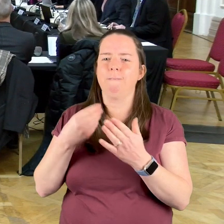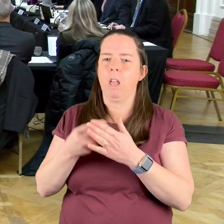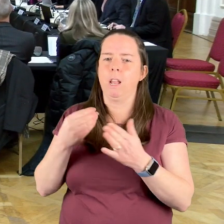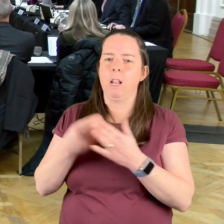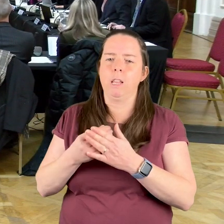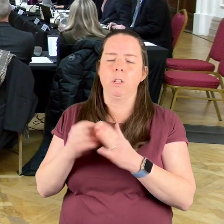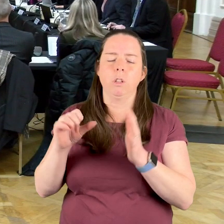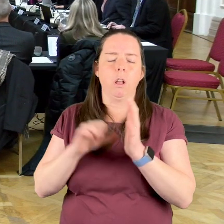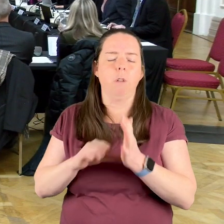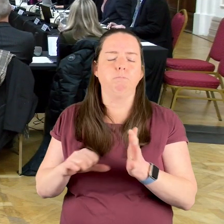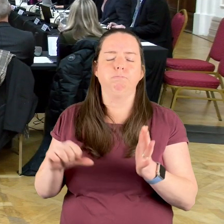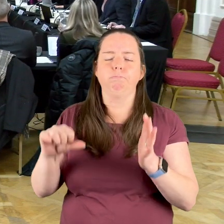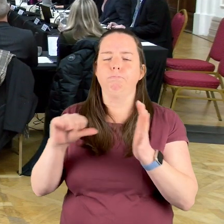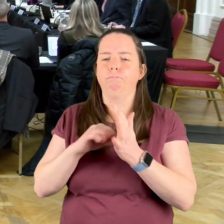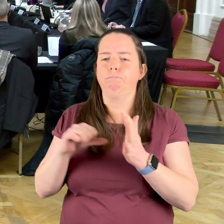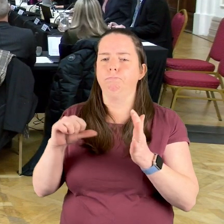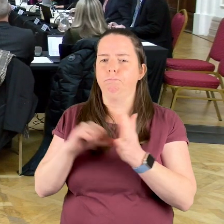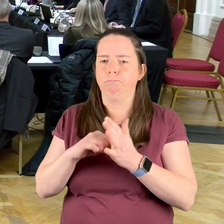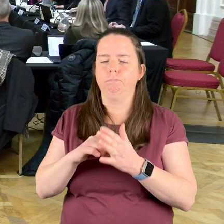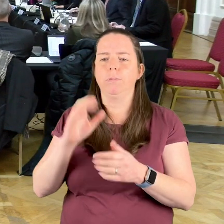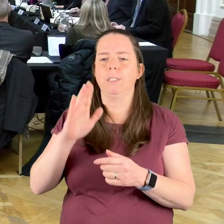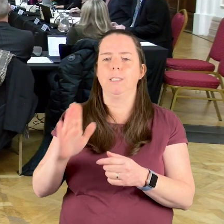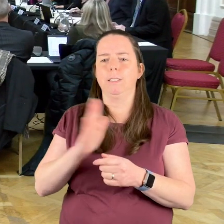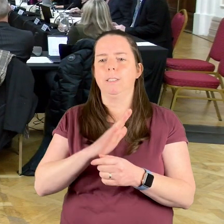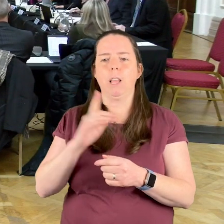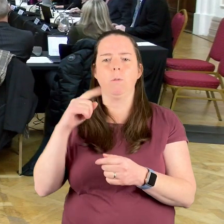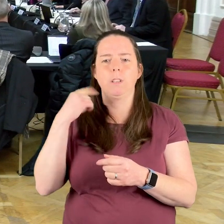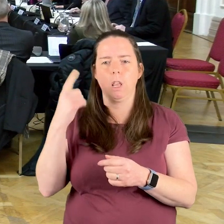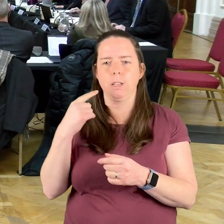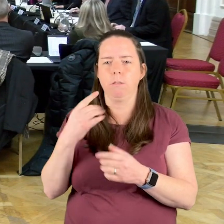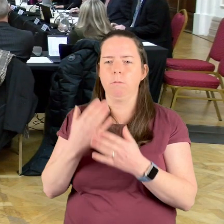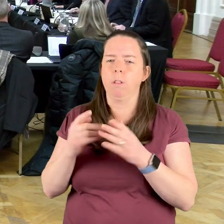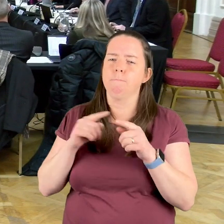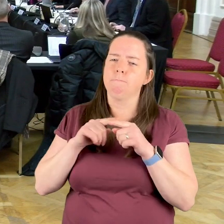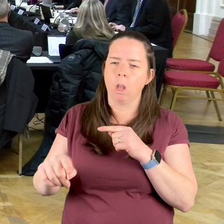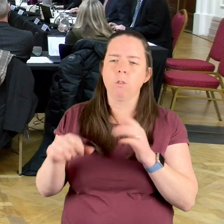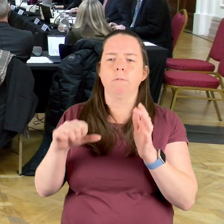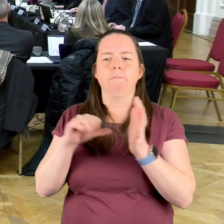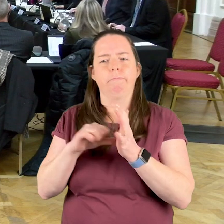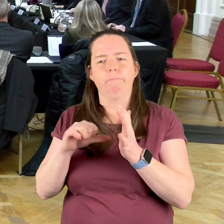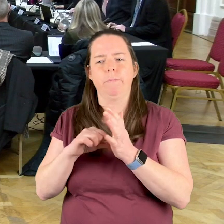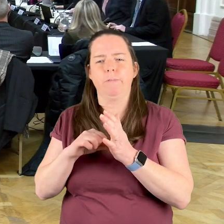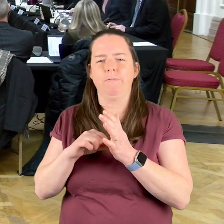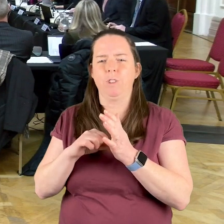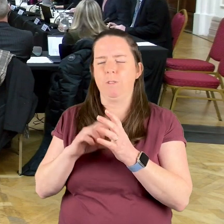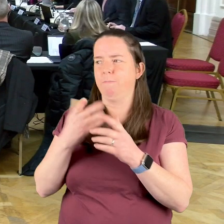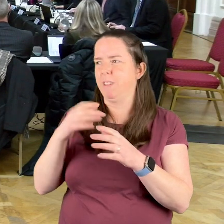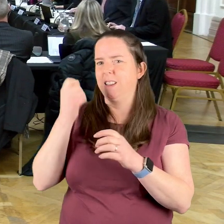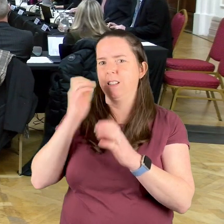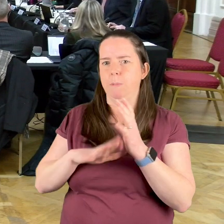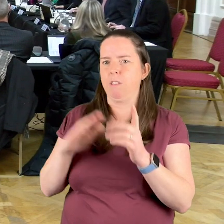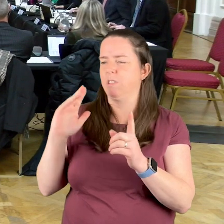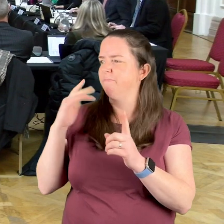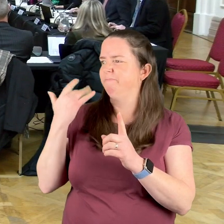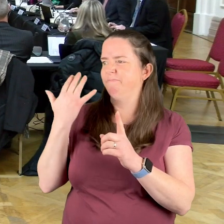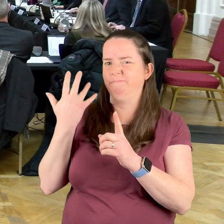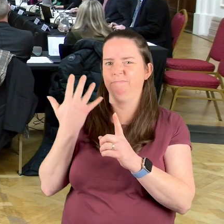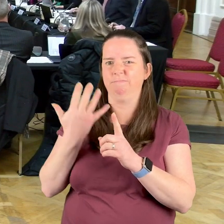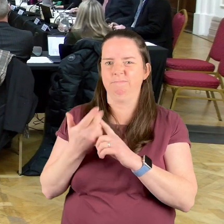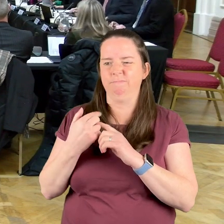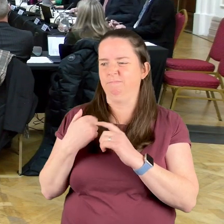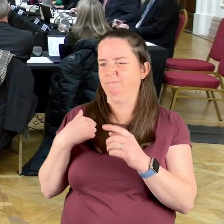comment. So this year financially has been really difficult for South West London. This is probably one of the most difficult years I think